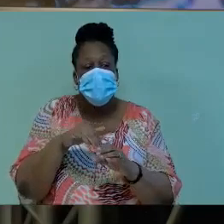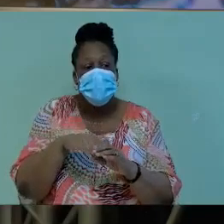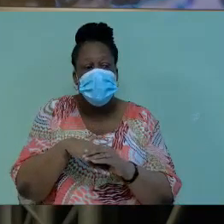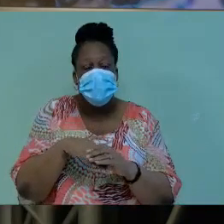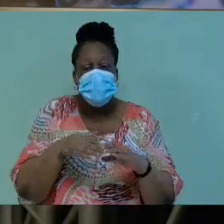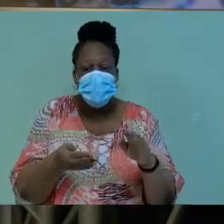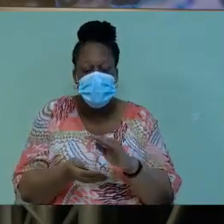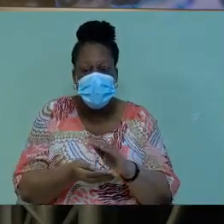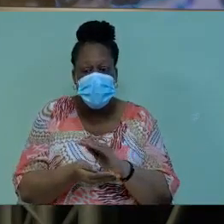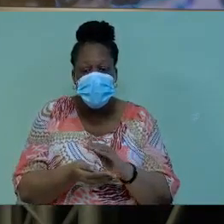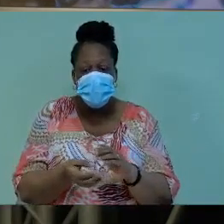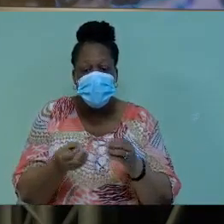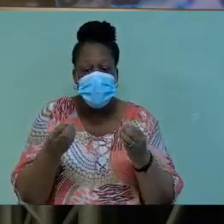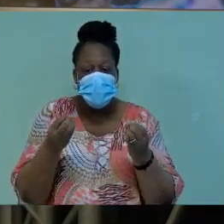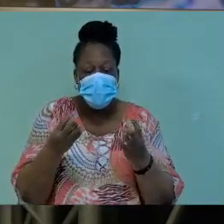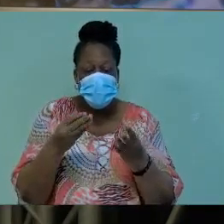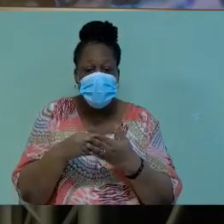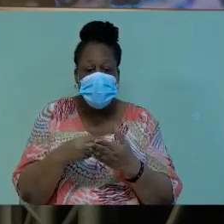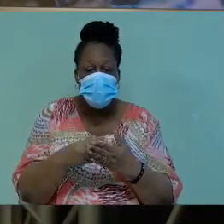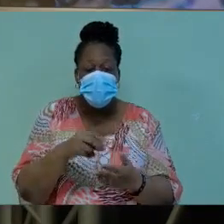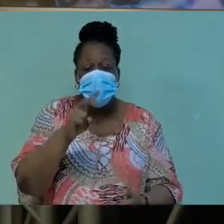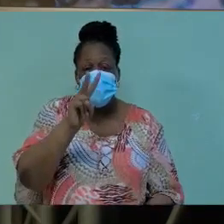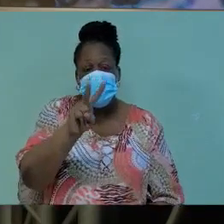an amount totaling